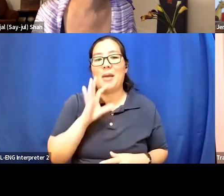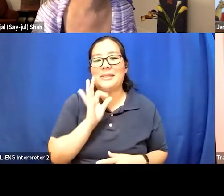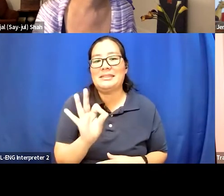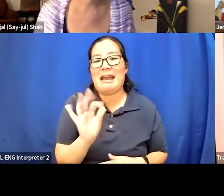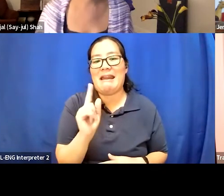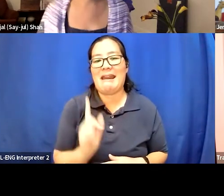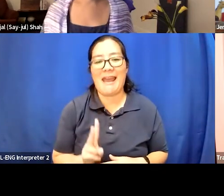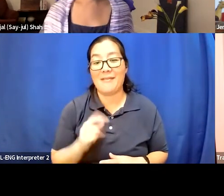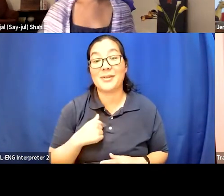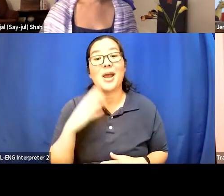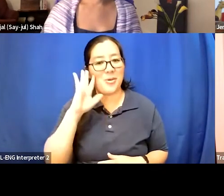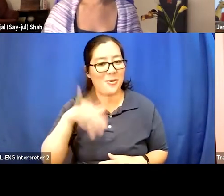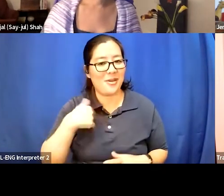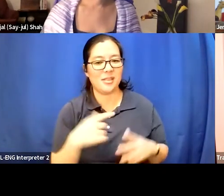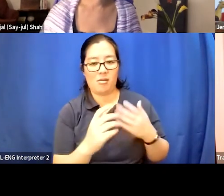it.